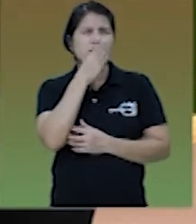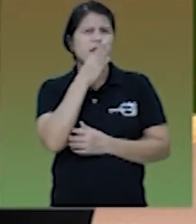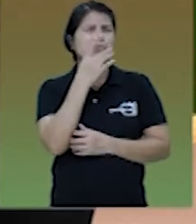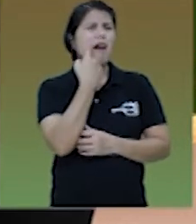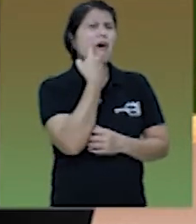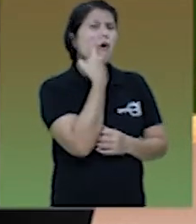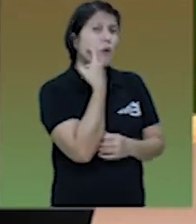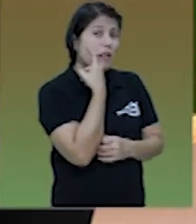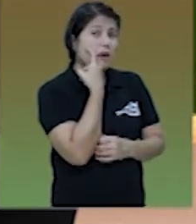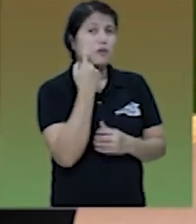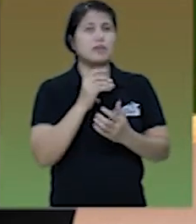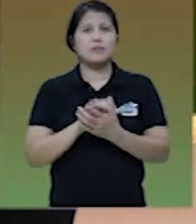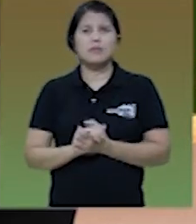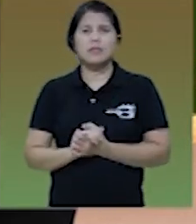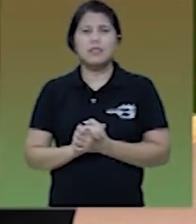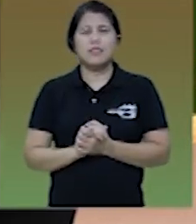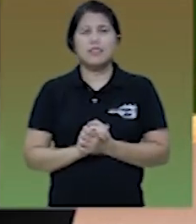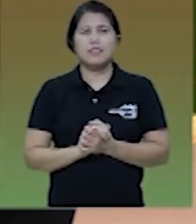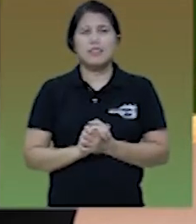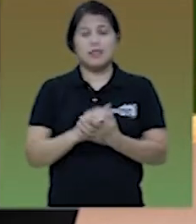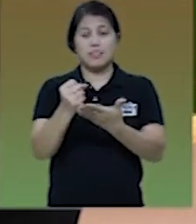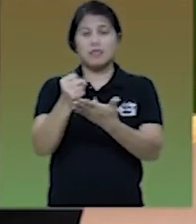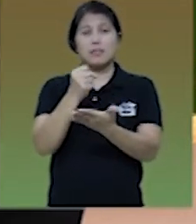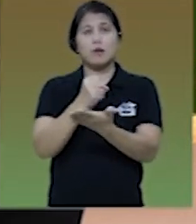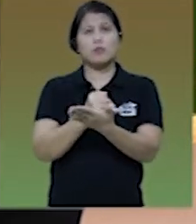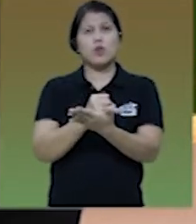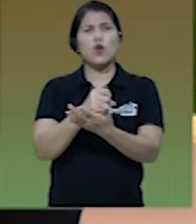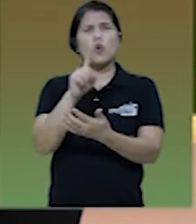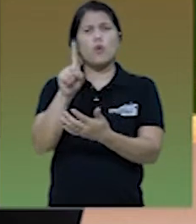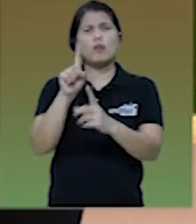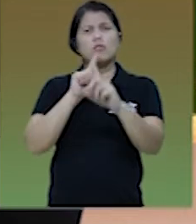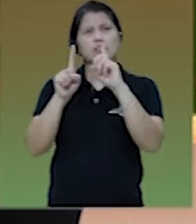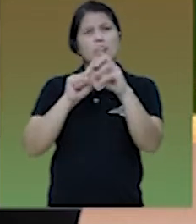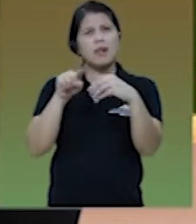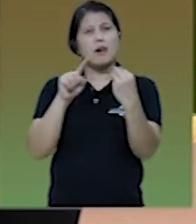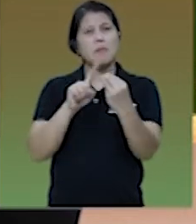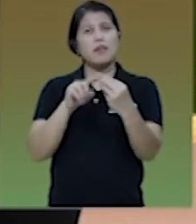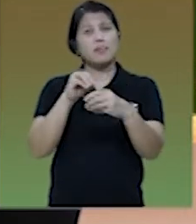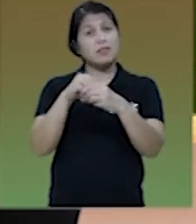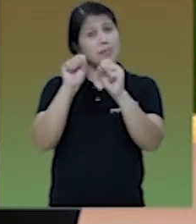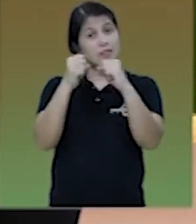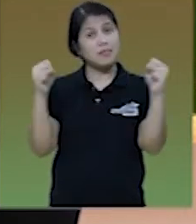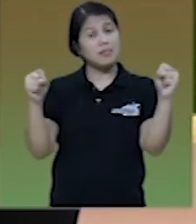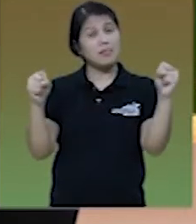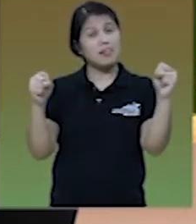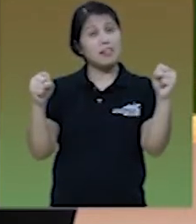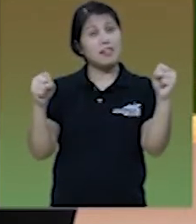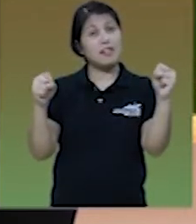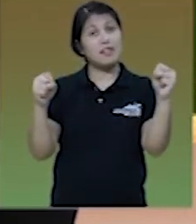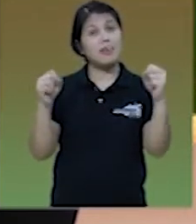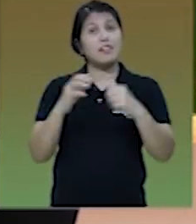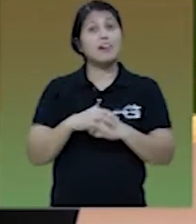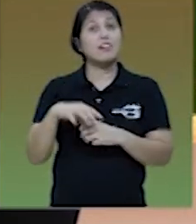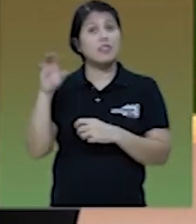ago. The subject or the one being talked about in the sentence is